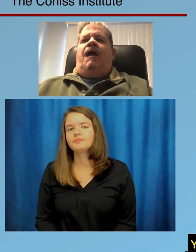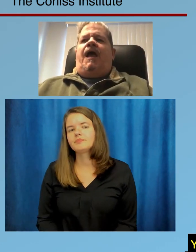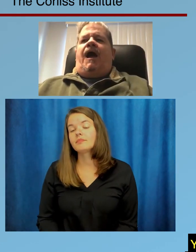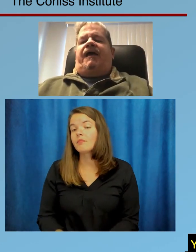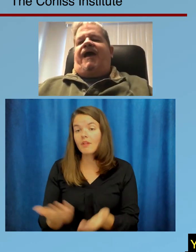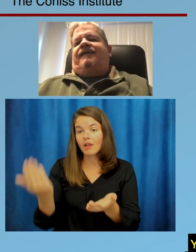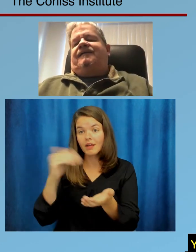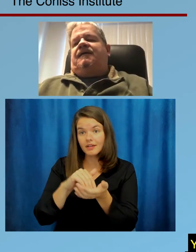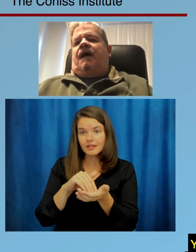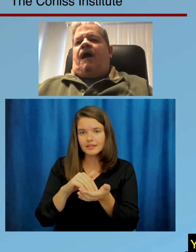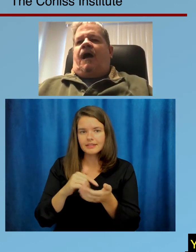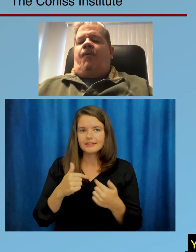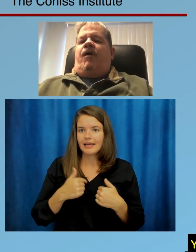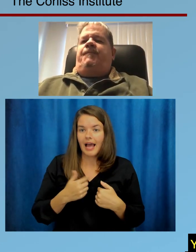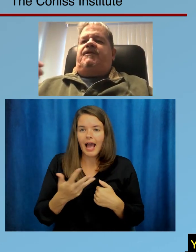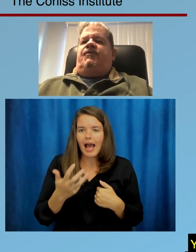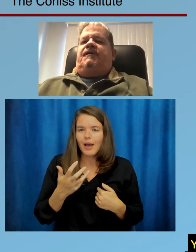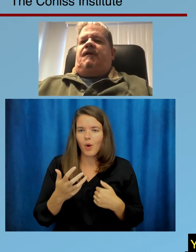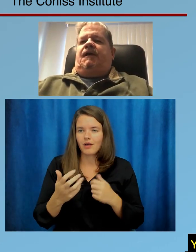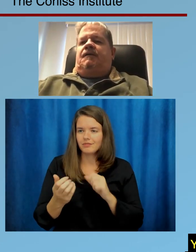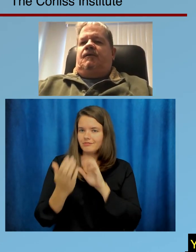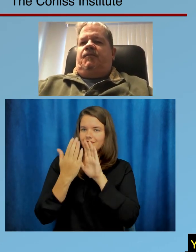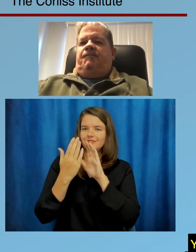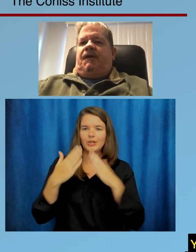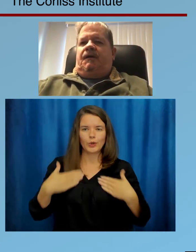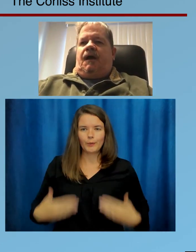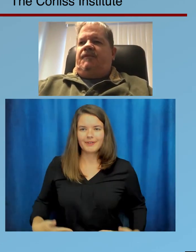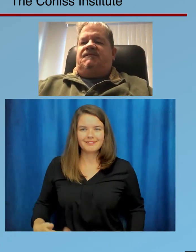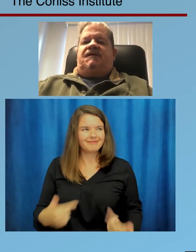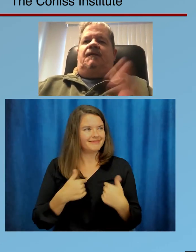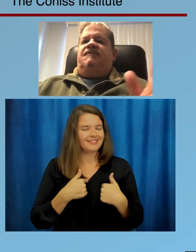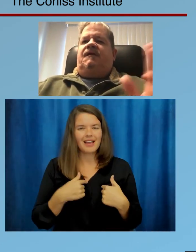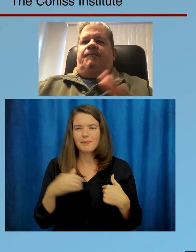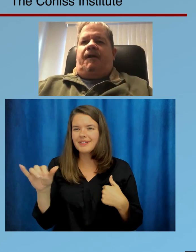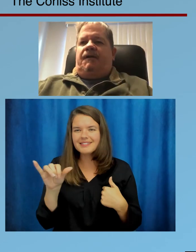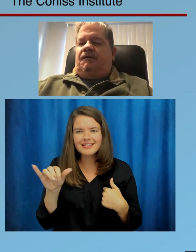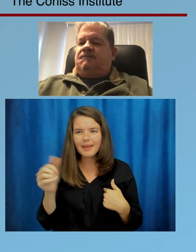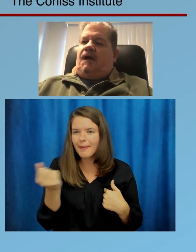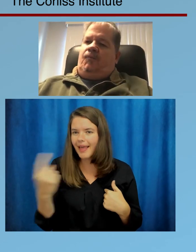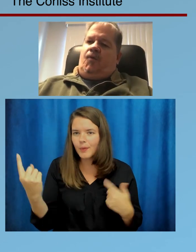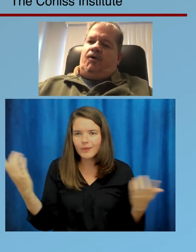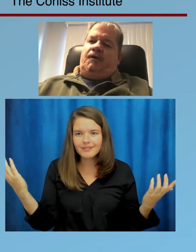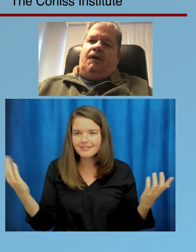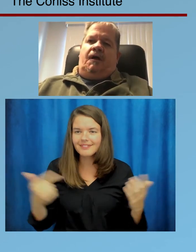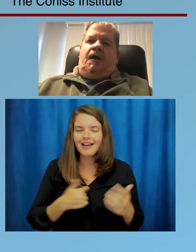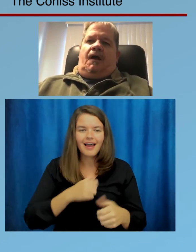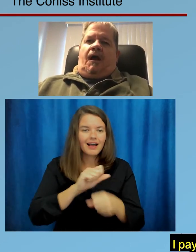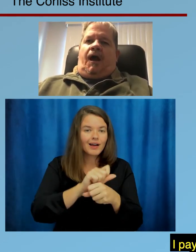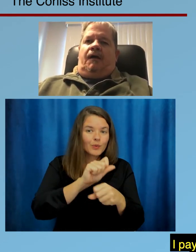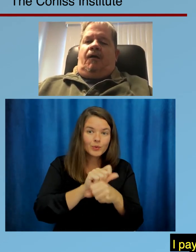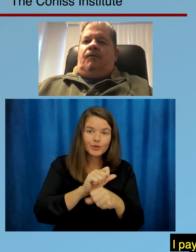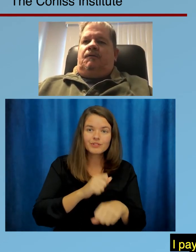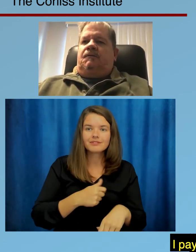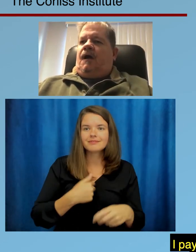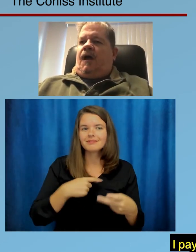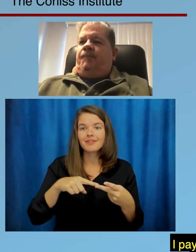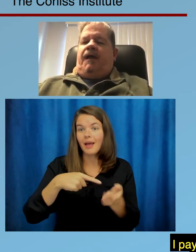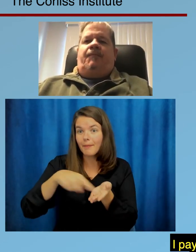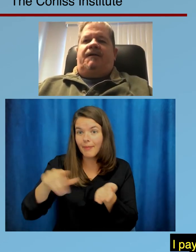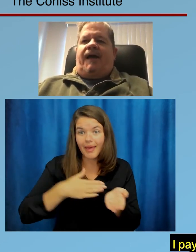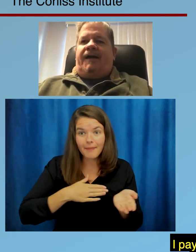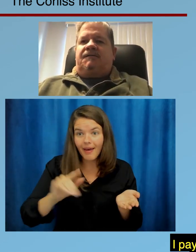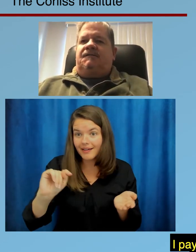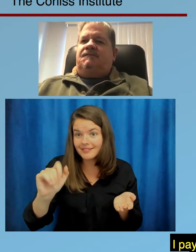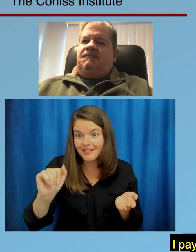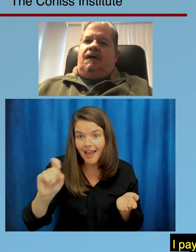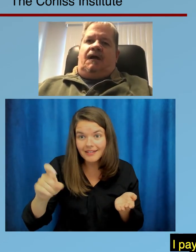So again, I want to be treated like a human being. I'm the same as anybody else. I work, I pay